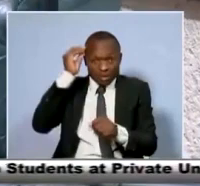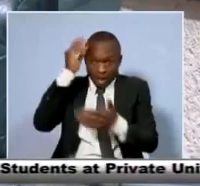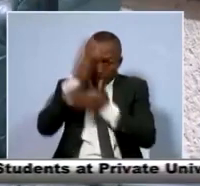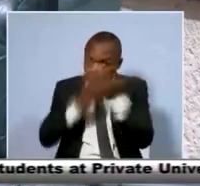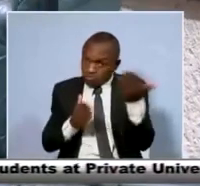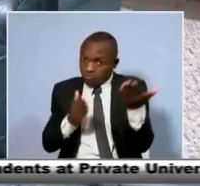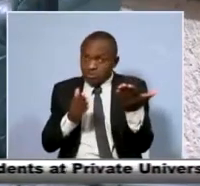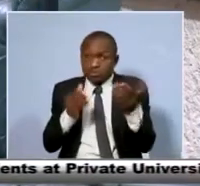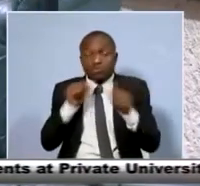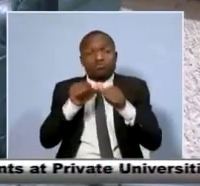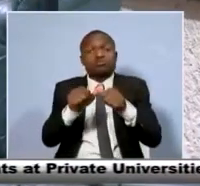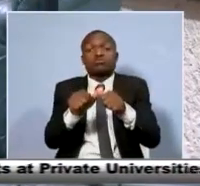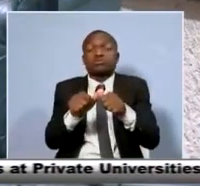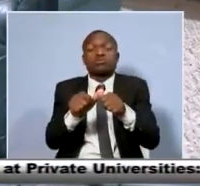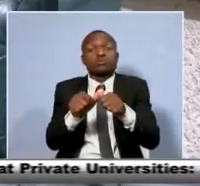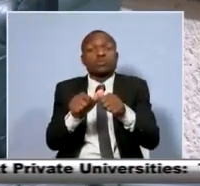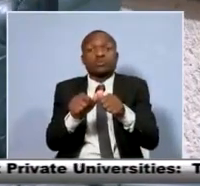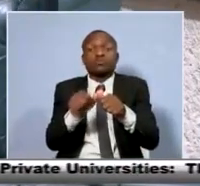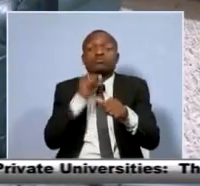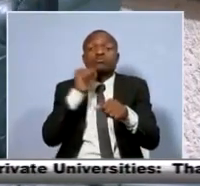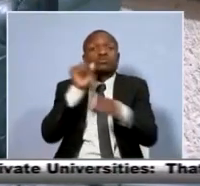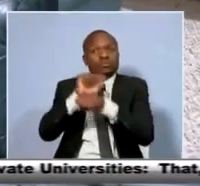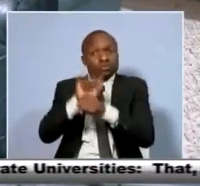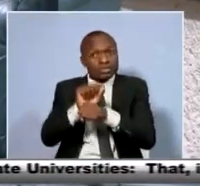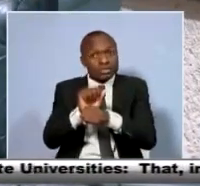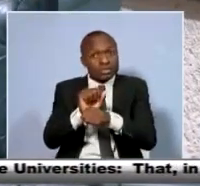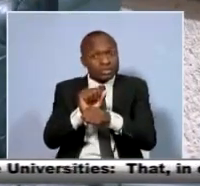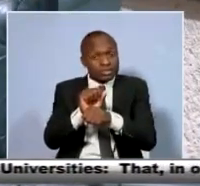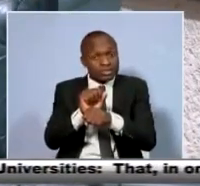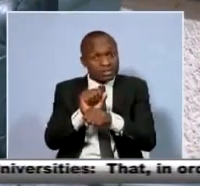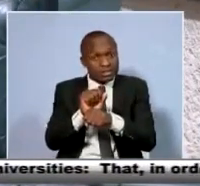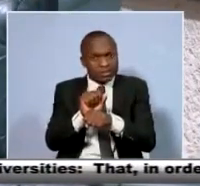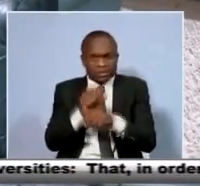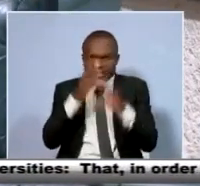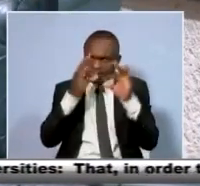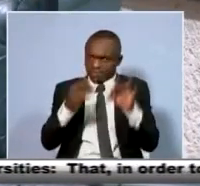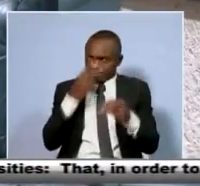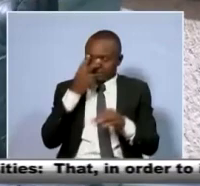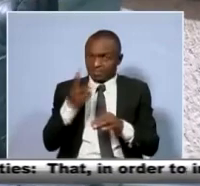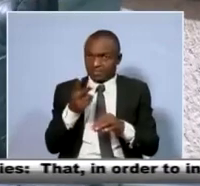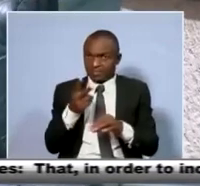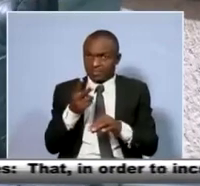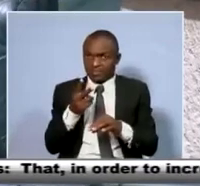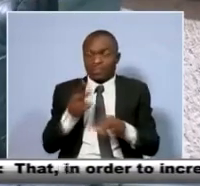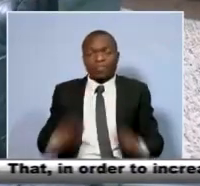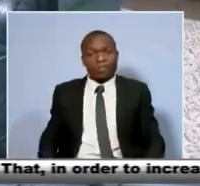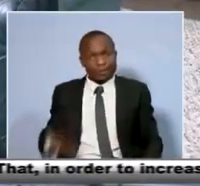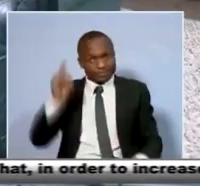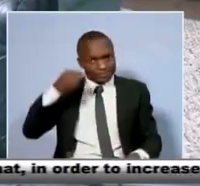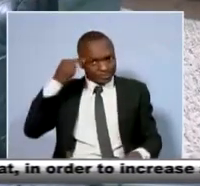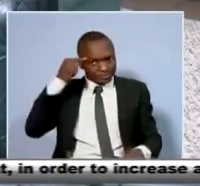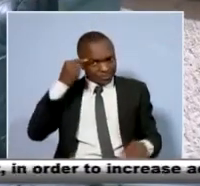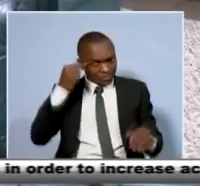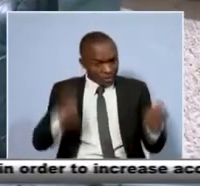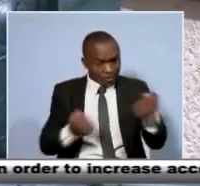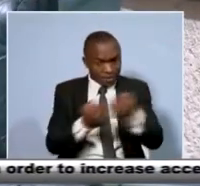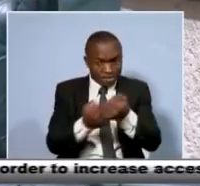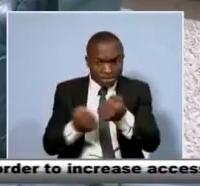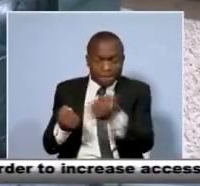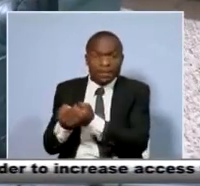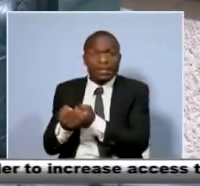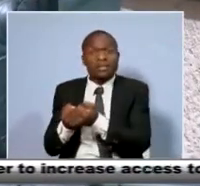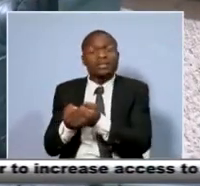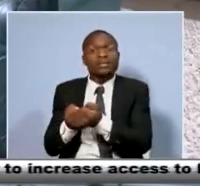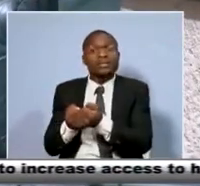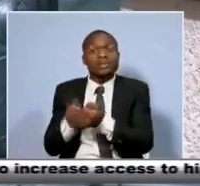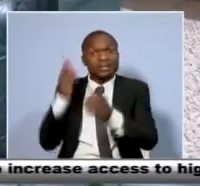still unemployed. Therefore, it's a two-edged sword when we look at government financing, direct